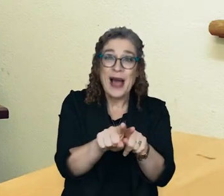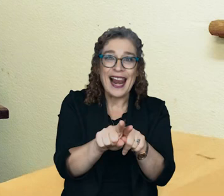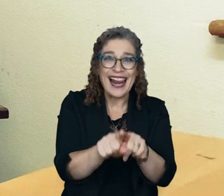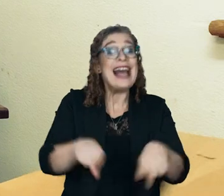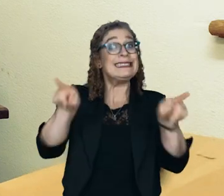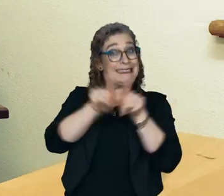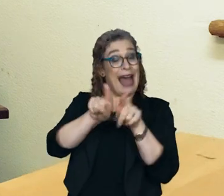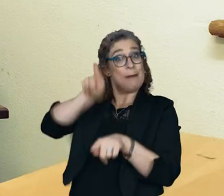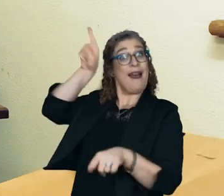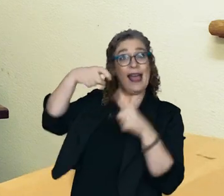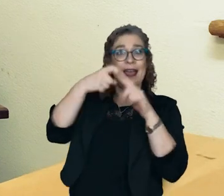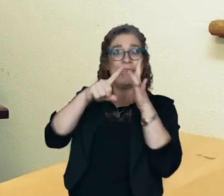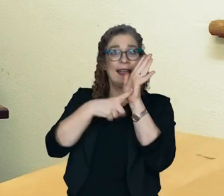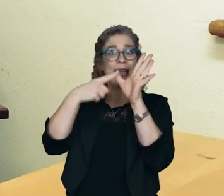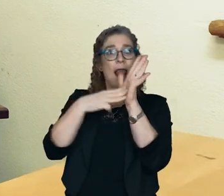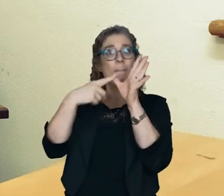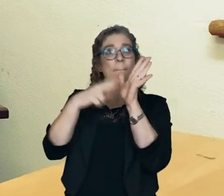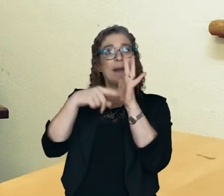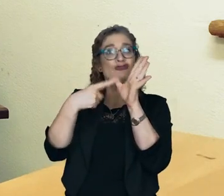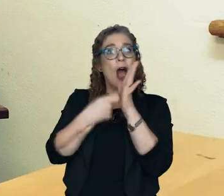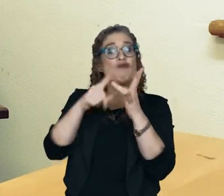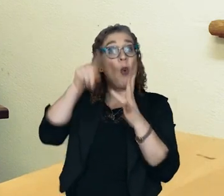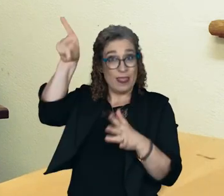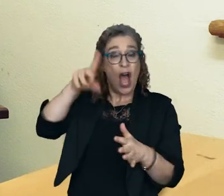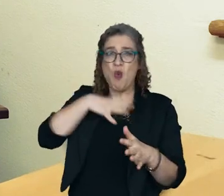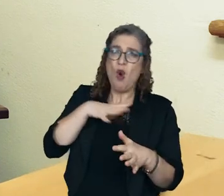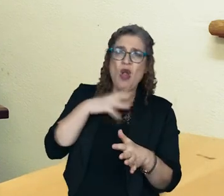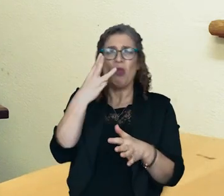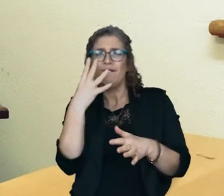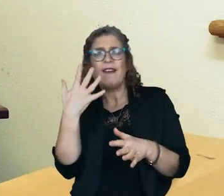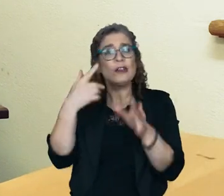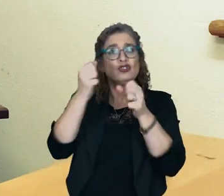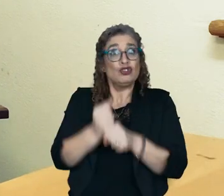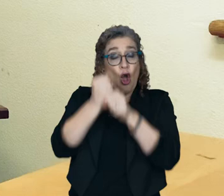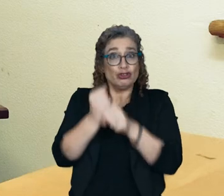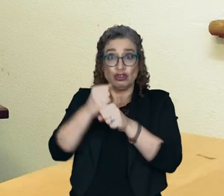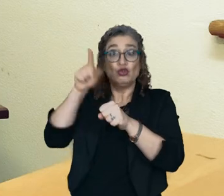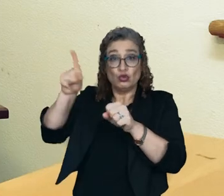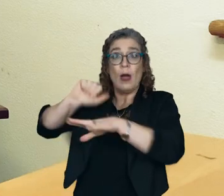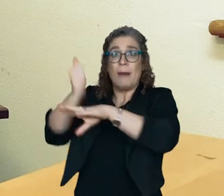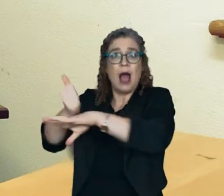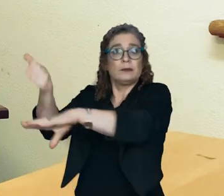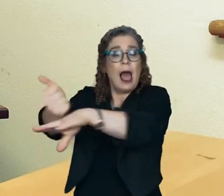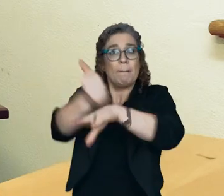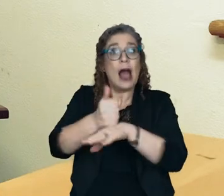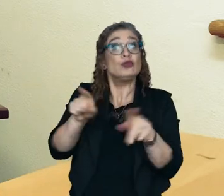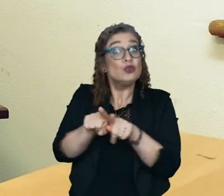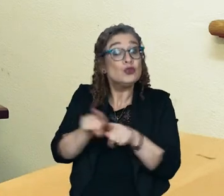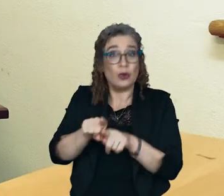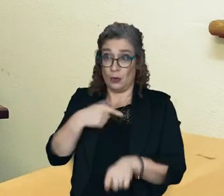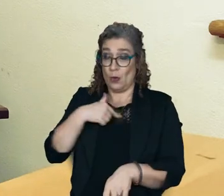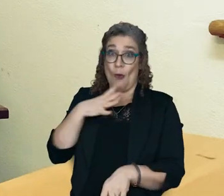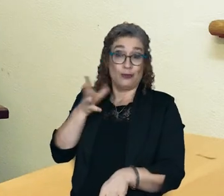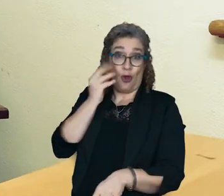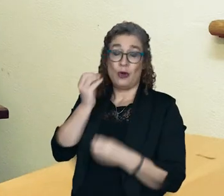plant 300 or 400 churches within about 5 years. So we have much to learn from them about church